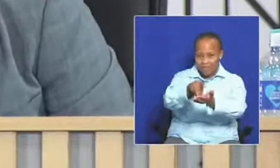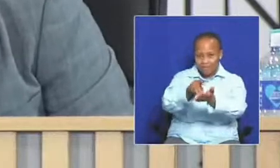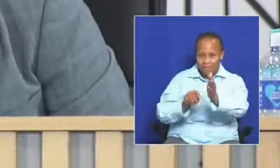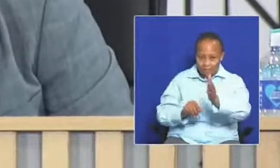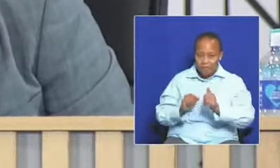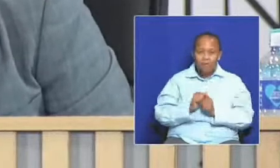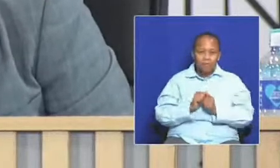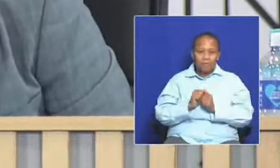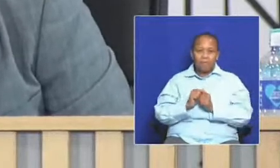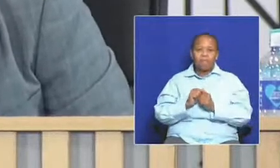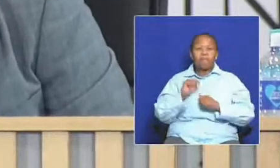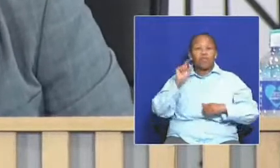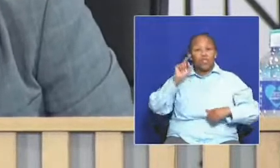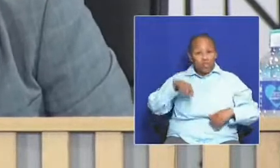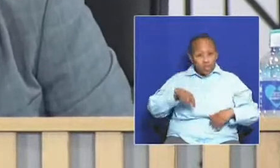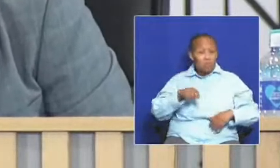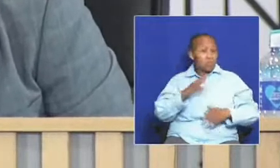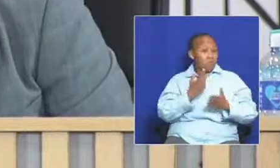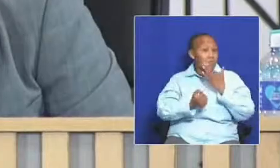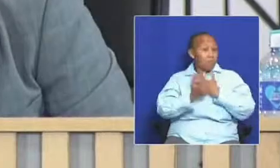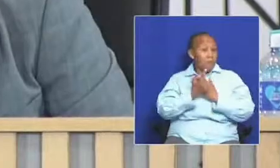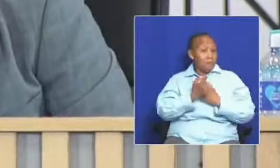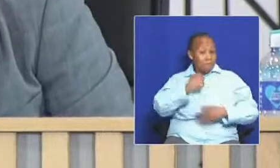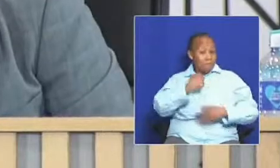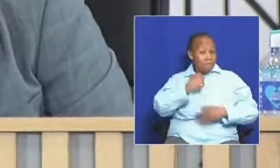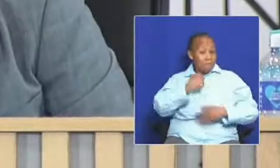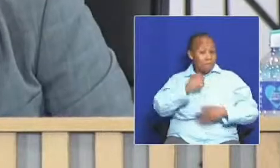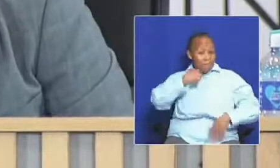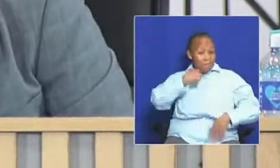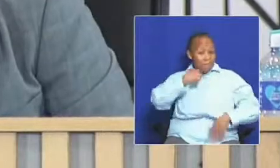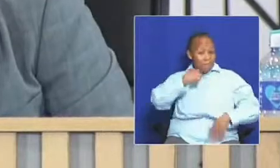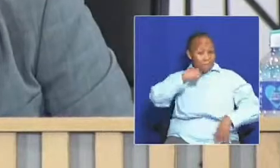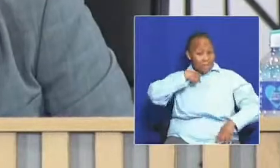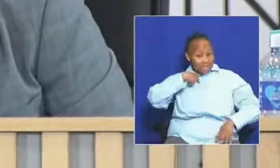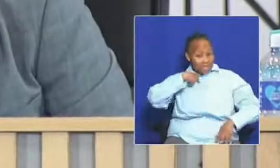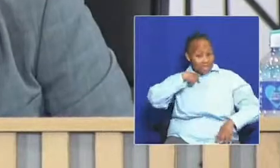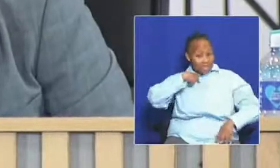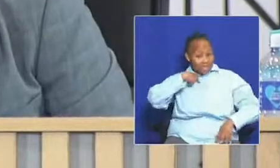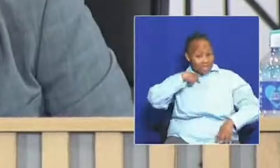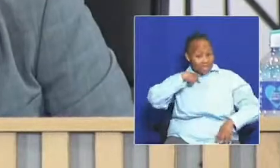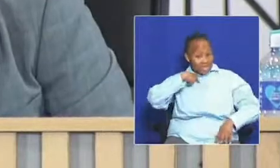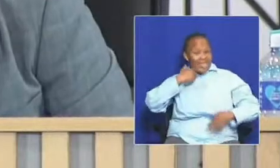Should I get the RFQ first? I'll go to that supplier and tell him,